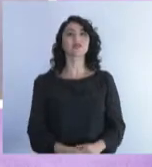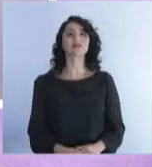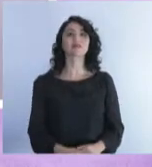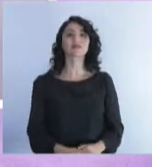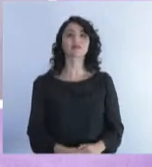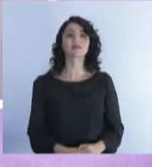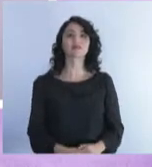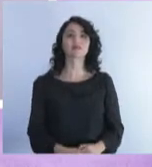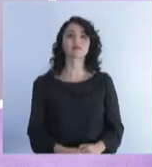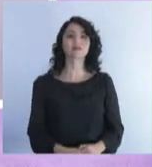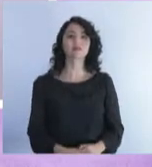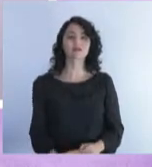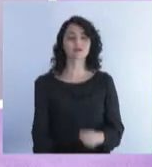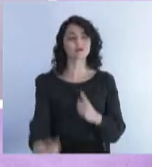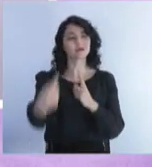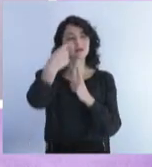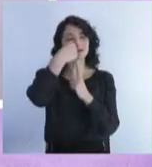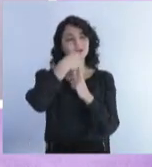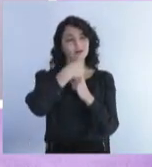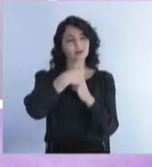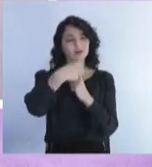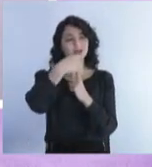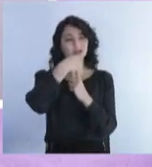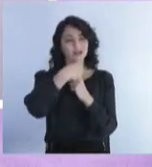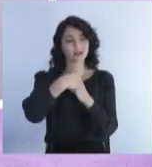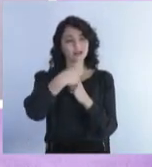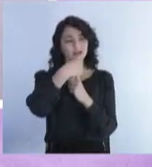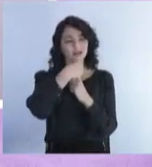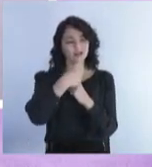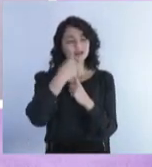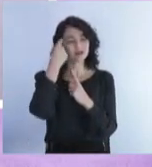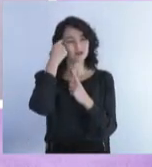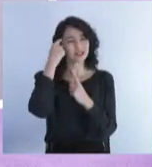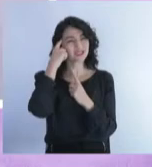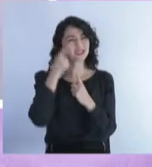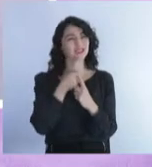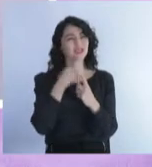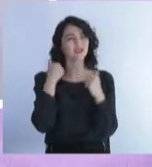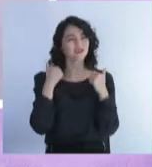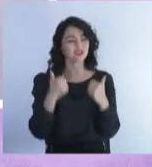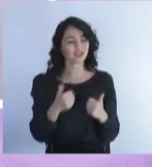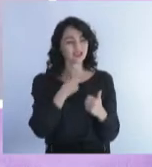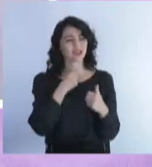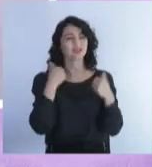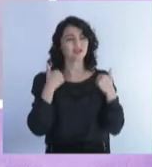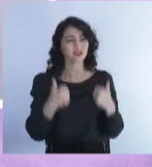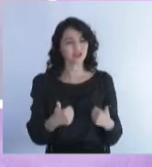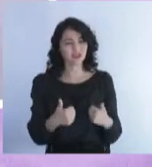And just with a focus on yourself now, make that wish.